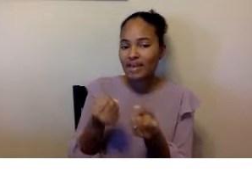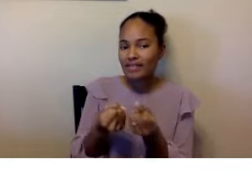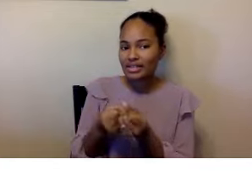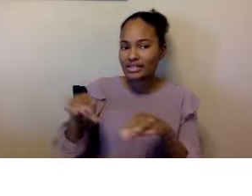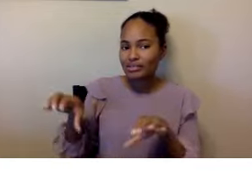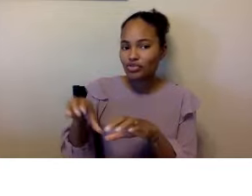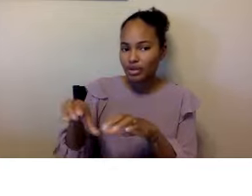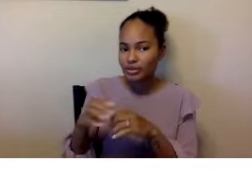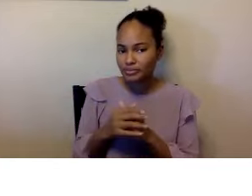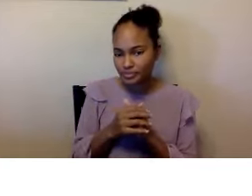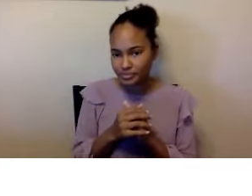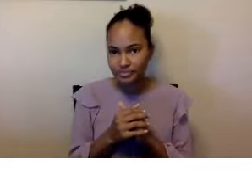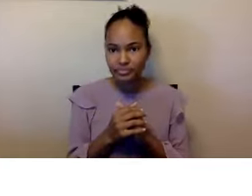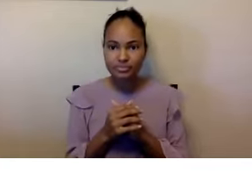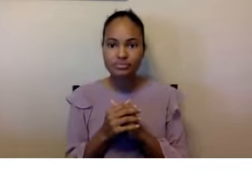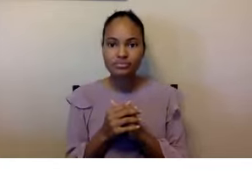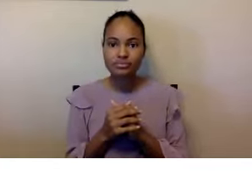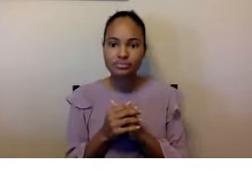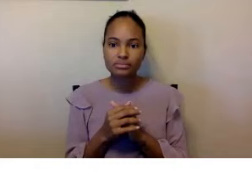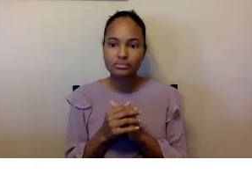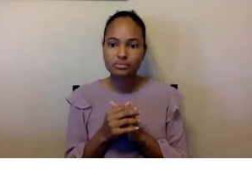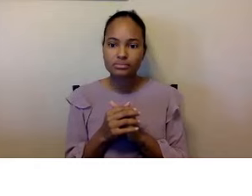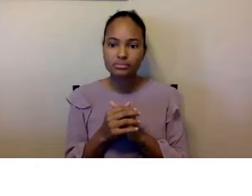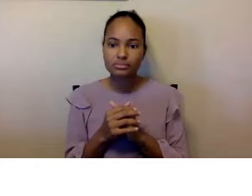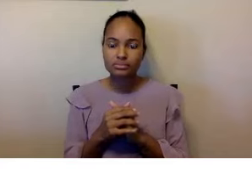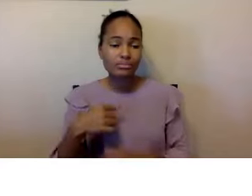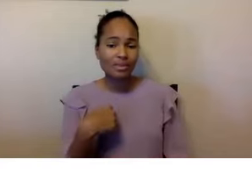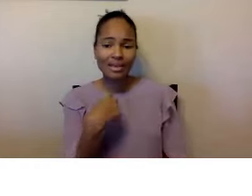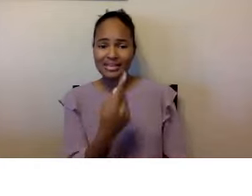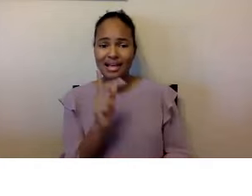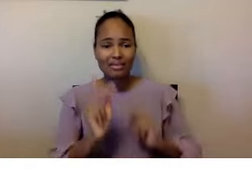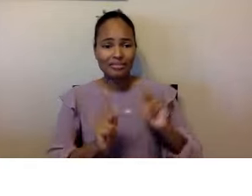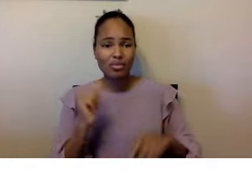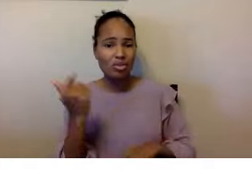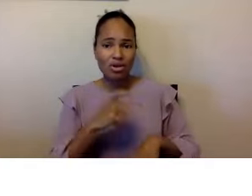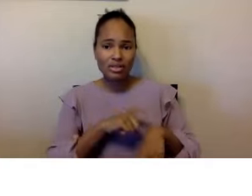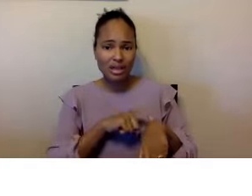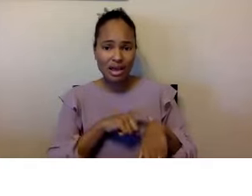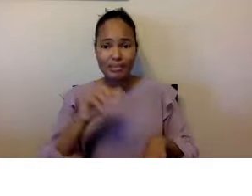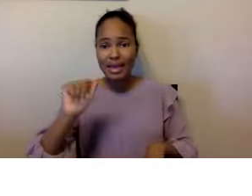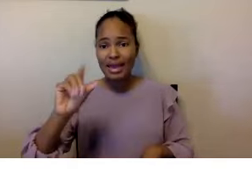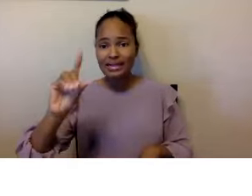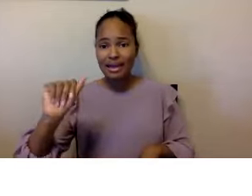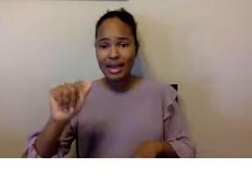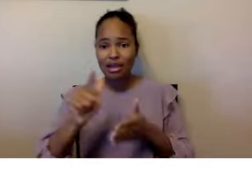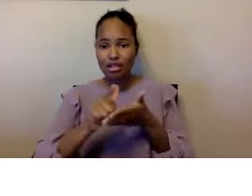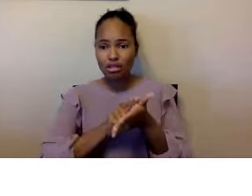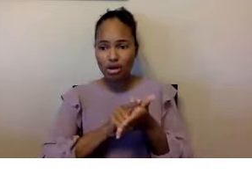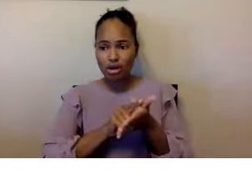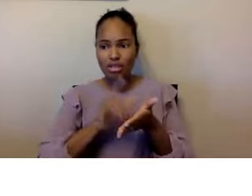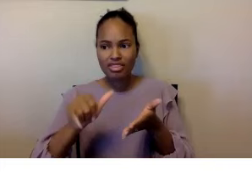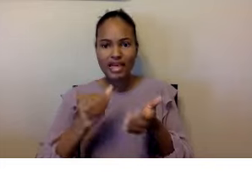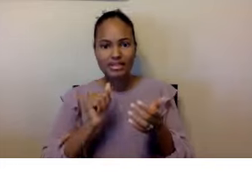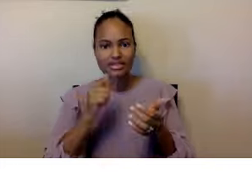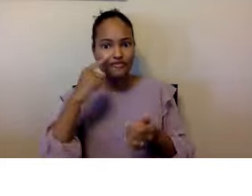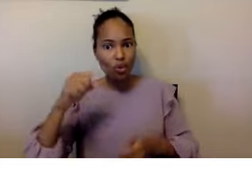In the self-advocacy movement, as being an African American, I tell people all the time, the ADA law has been passed for us, but if we're